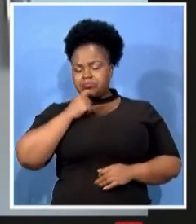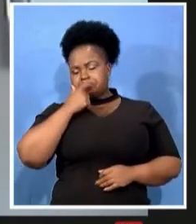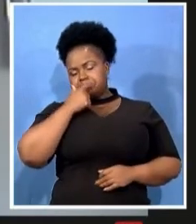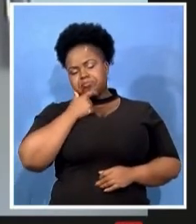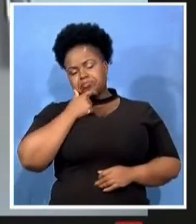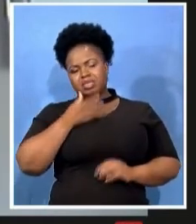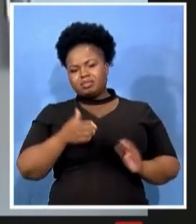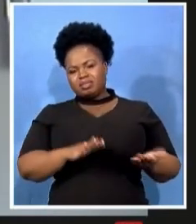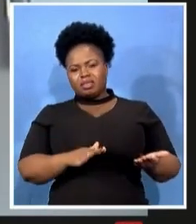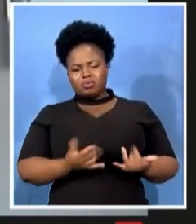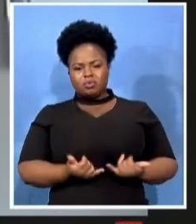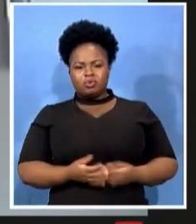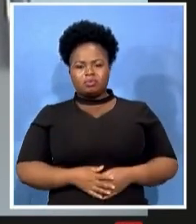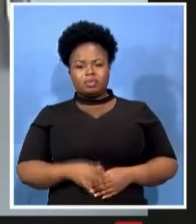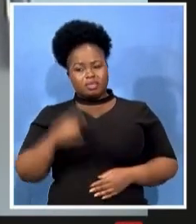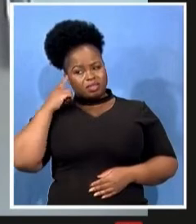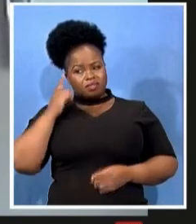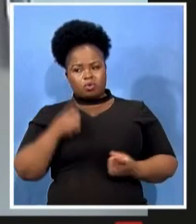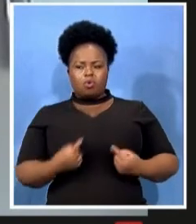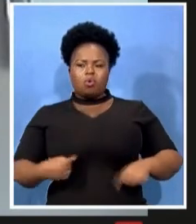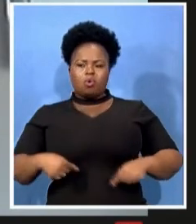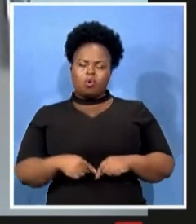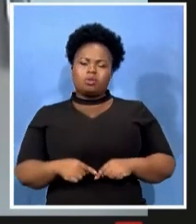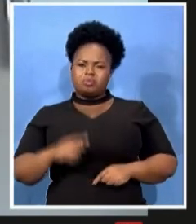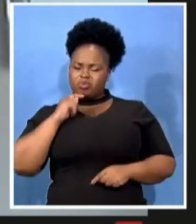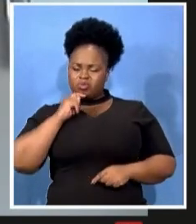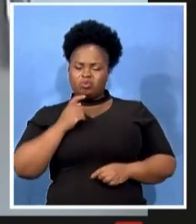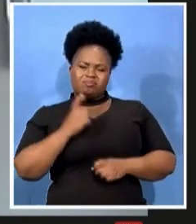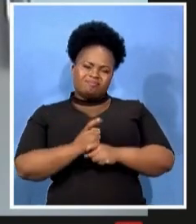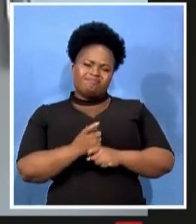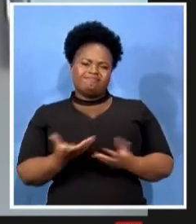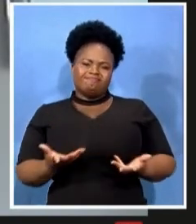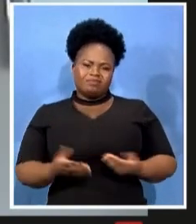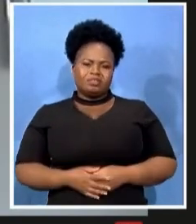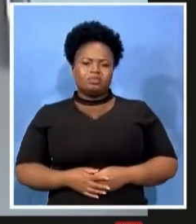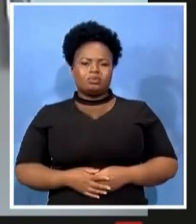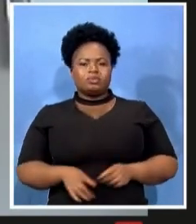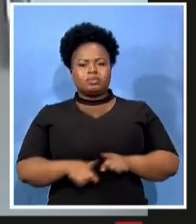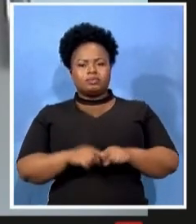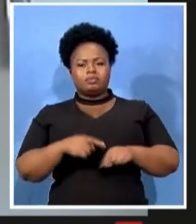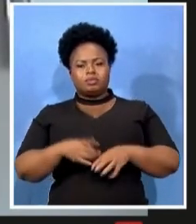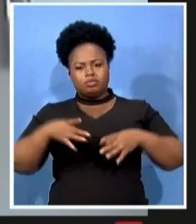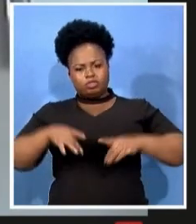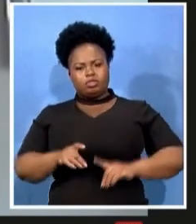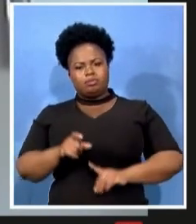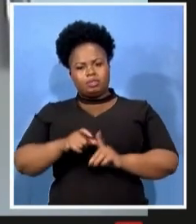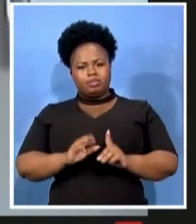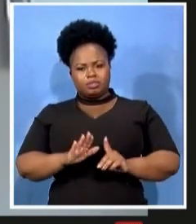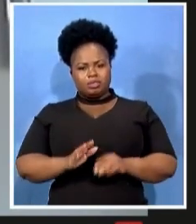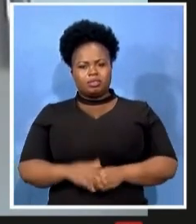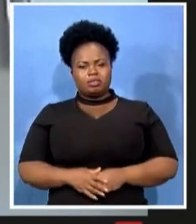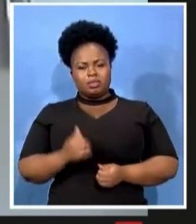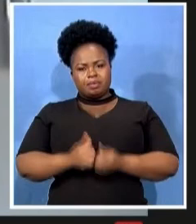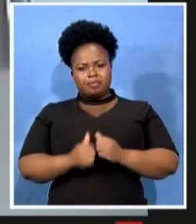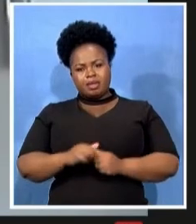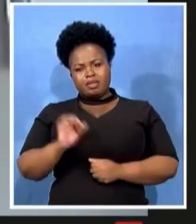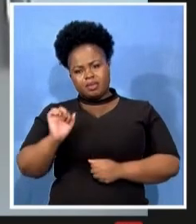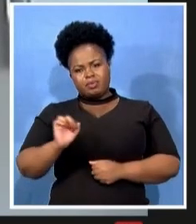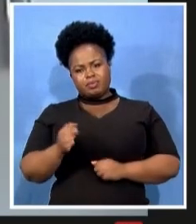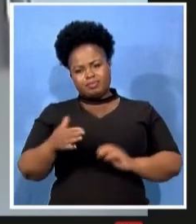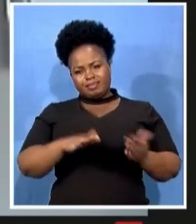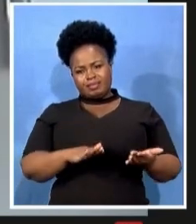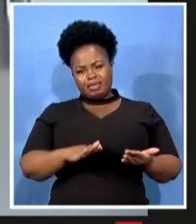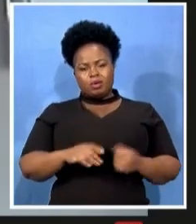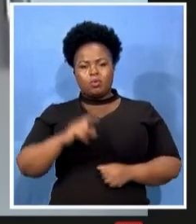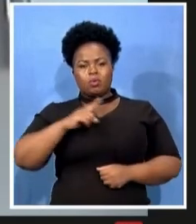hard. Also, my condolences to our chairperson, who we know lost his brother recently as a result of COVID. And I think we are at the